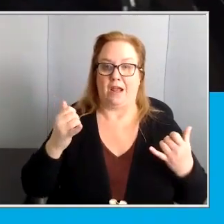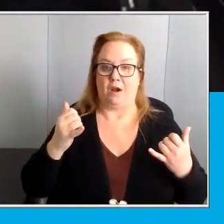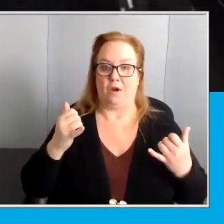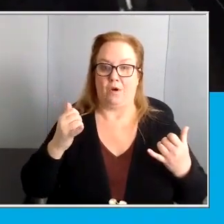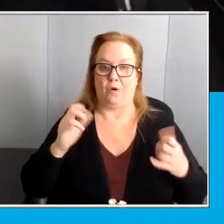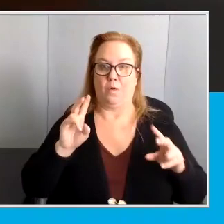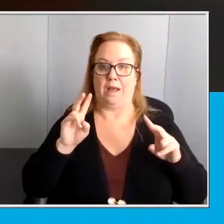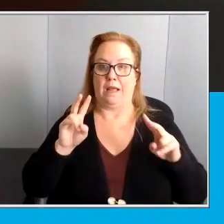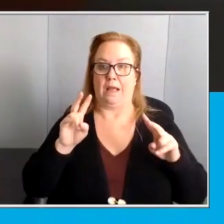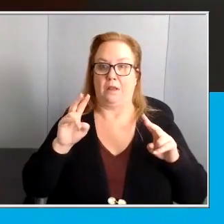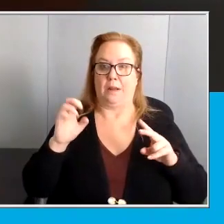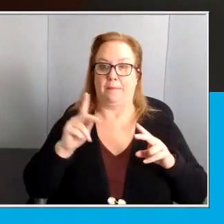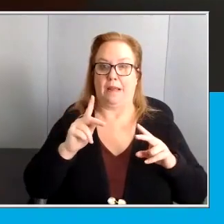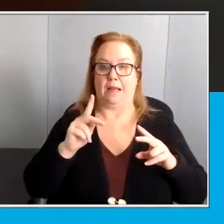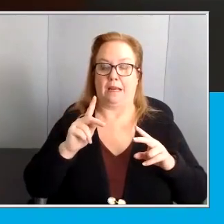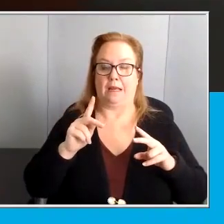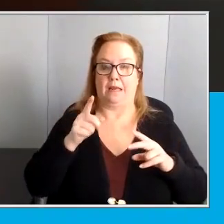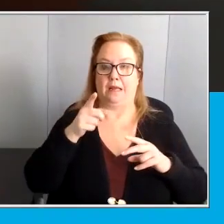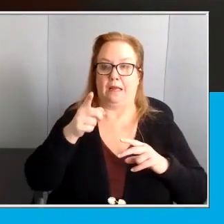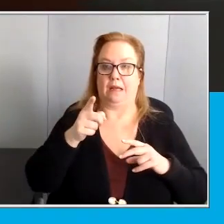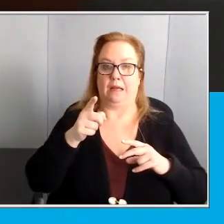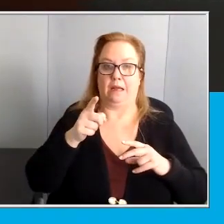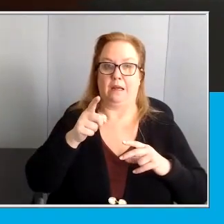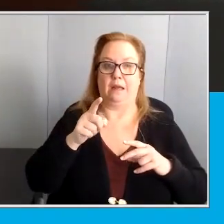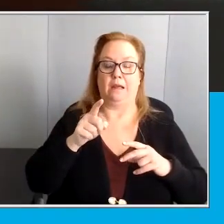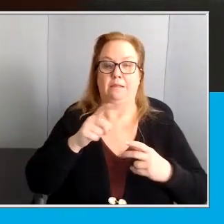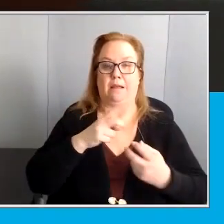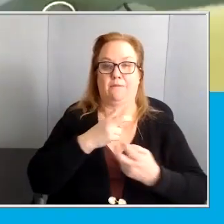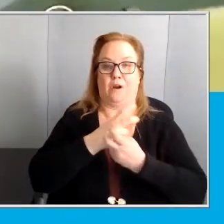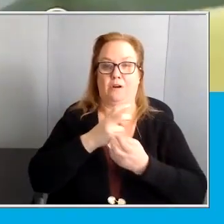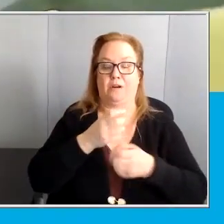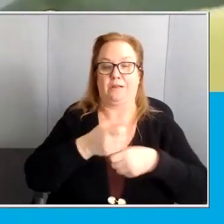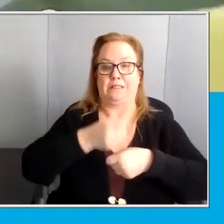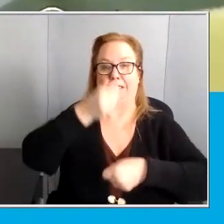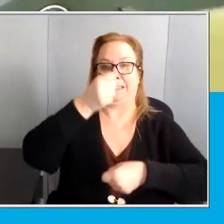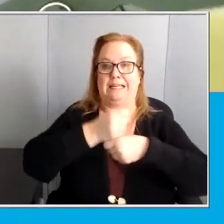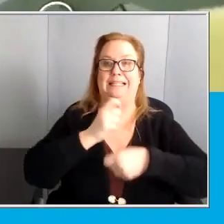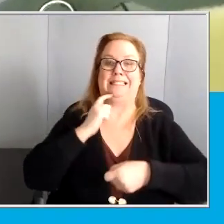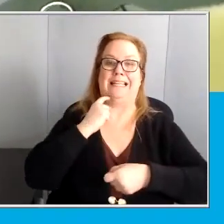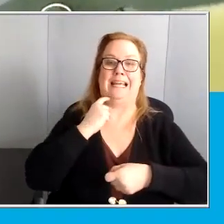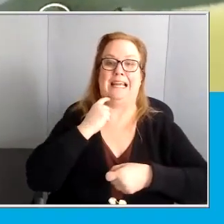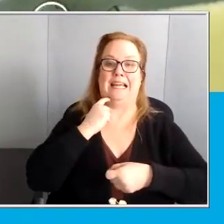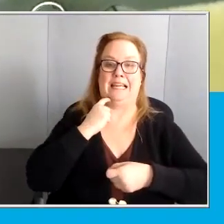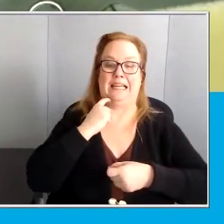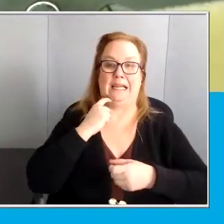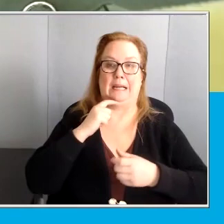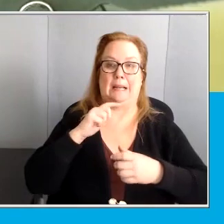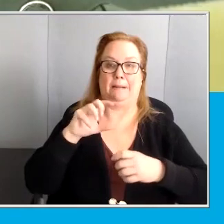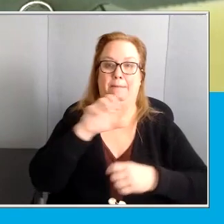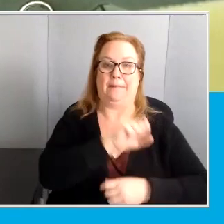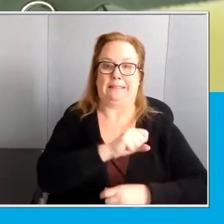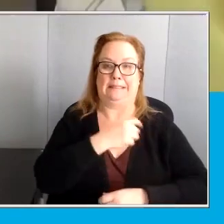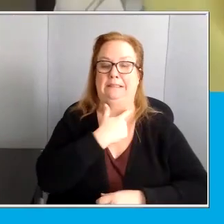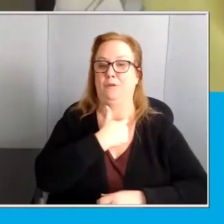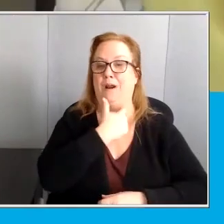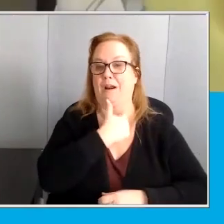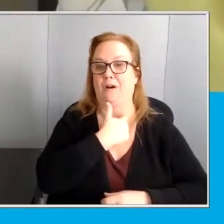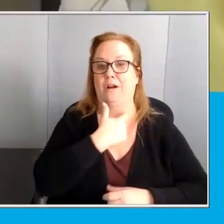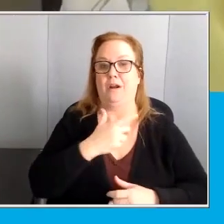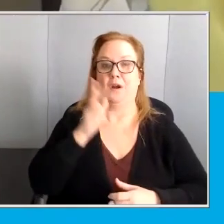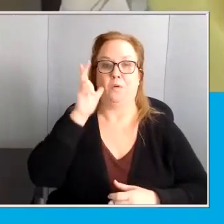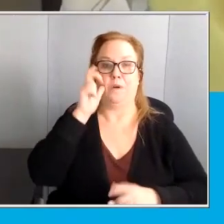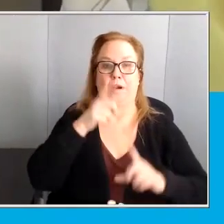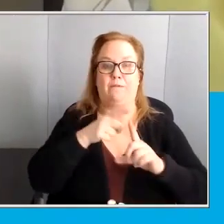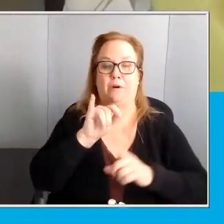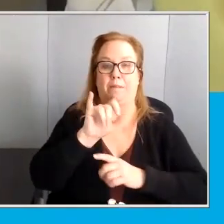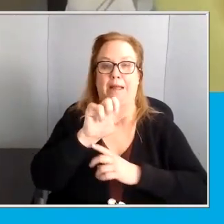look back at the heroic act that fractured a vertebrae in Ian Grillett's neck and barely missed his carotid artery. We hear from Ian